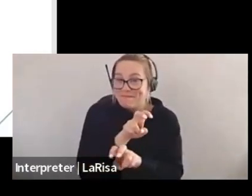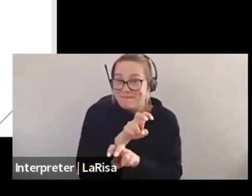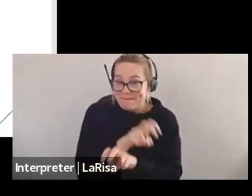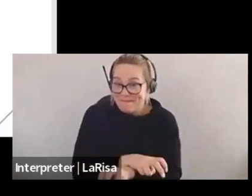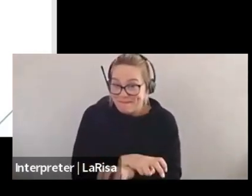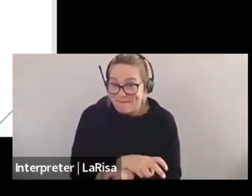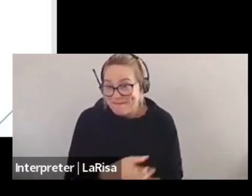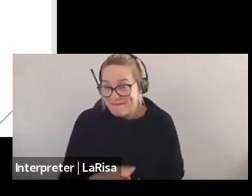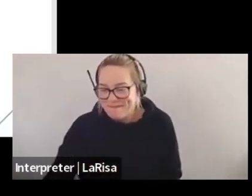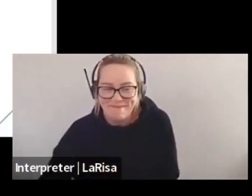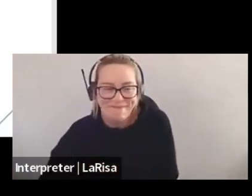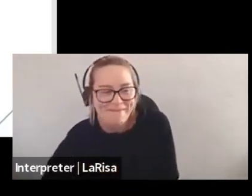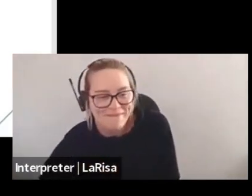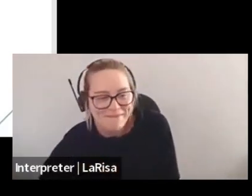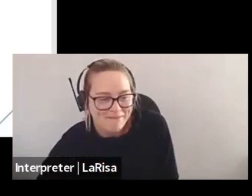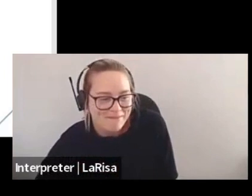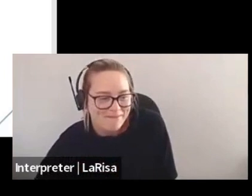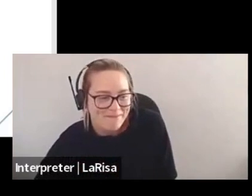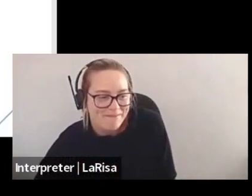are.